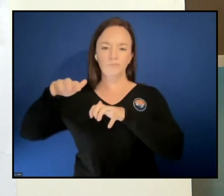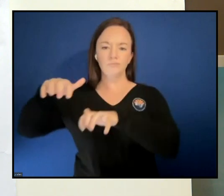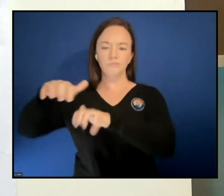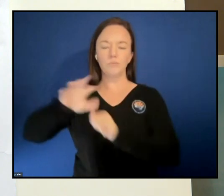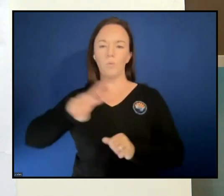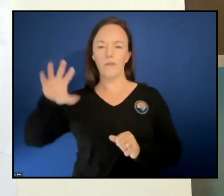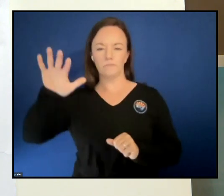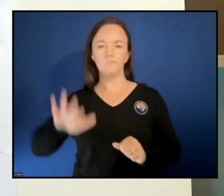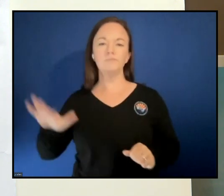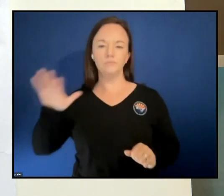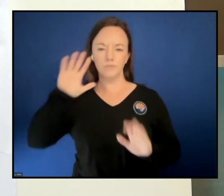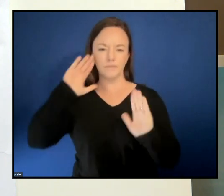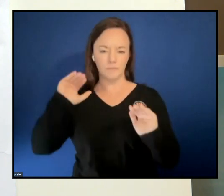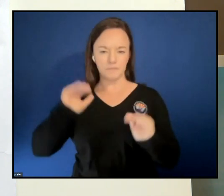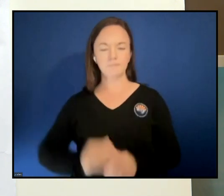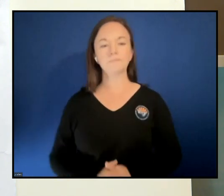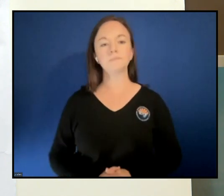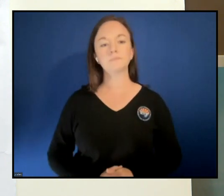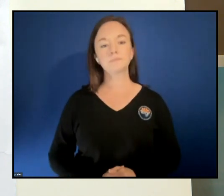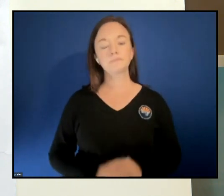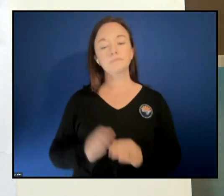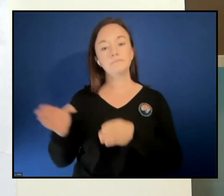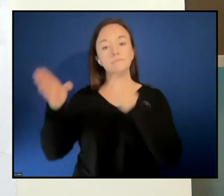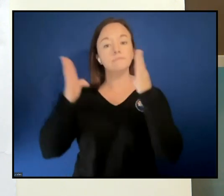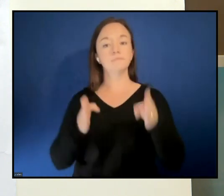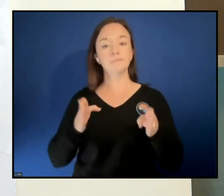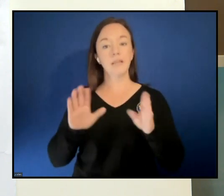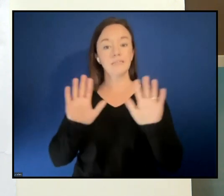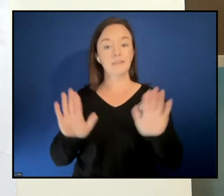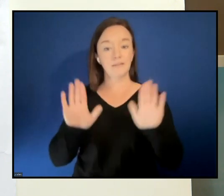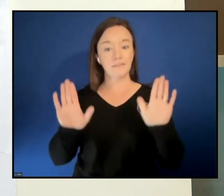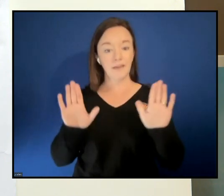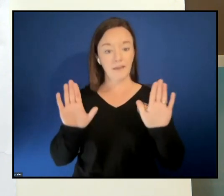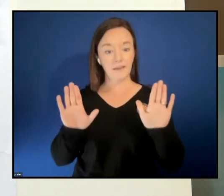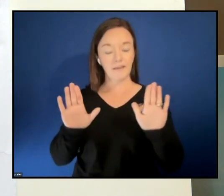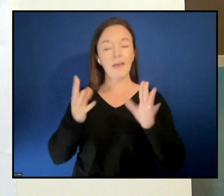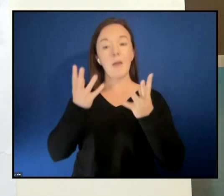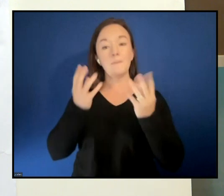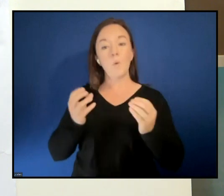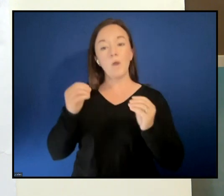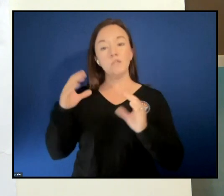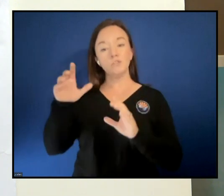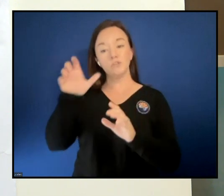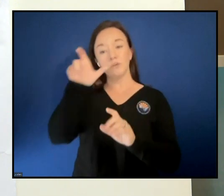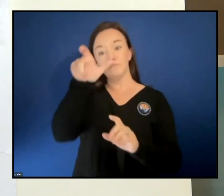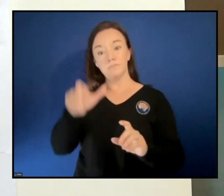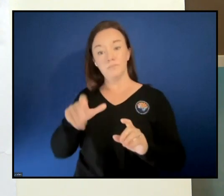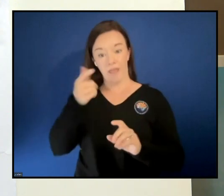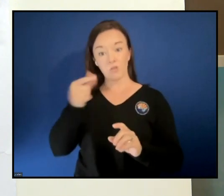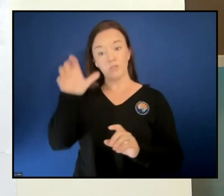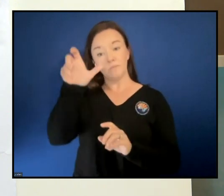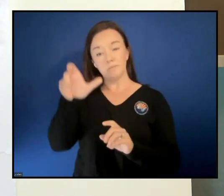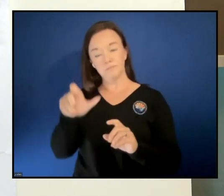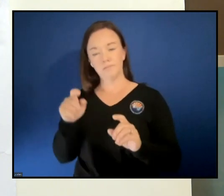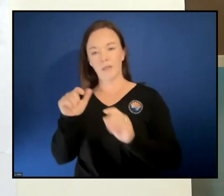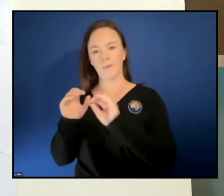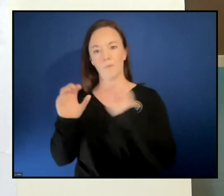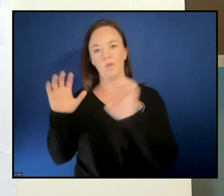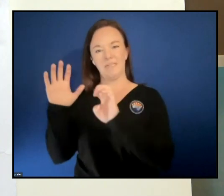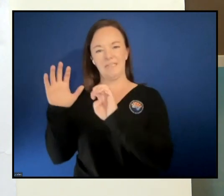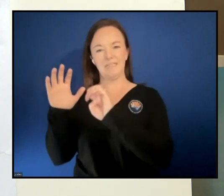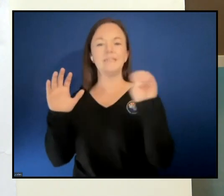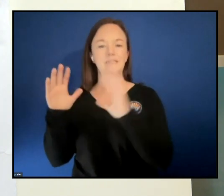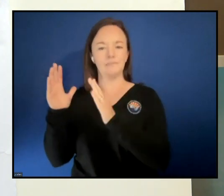west. As we move into Sunday, that moisture band starts to push a little further to the east. So you can see a little